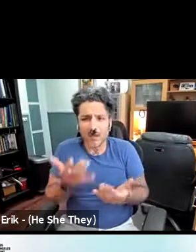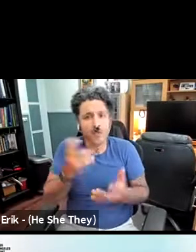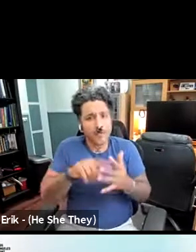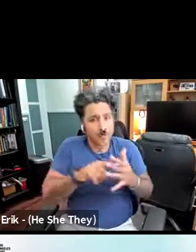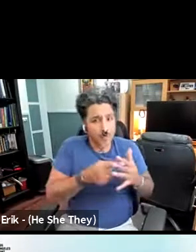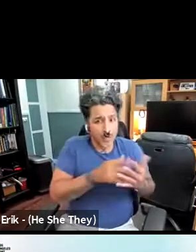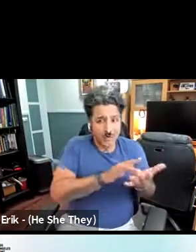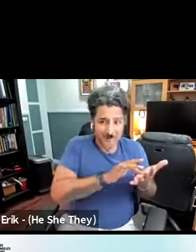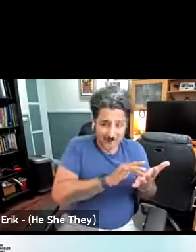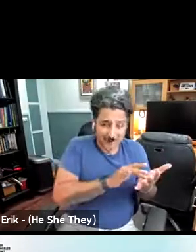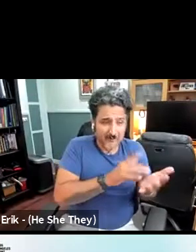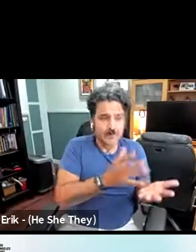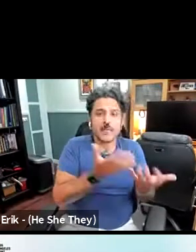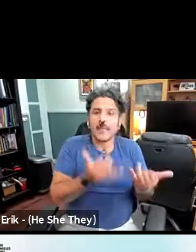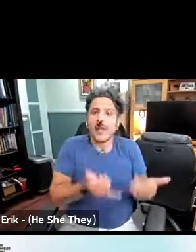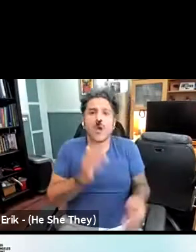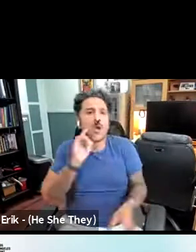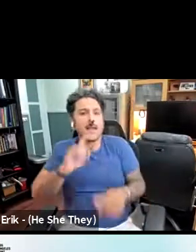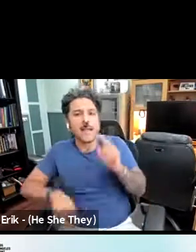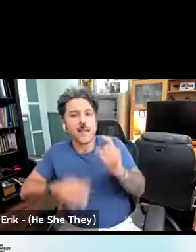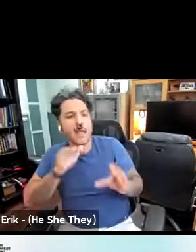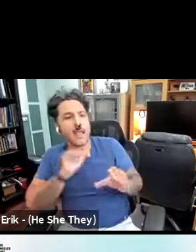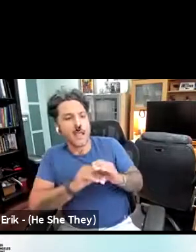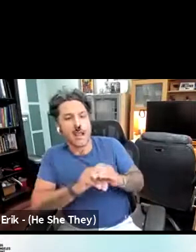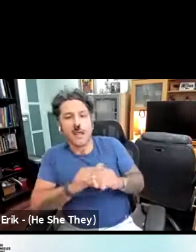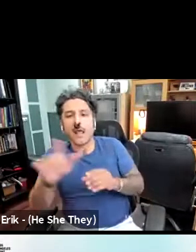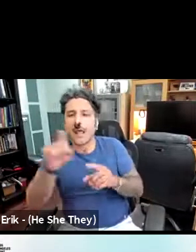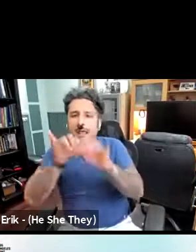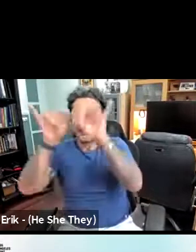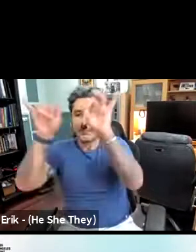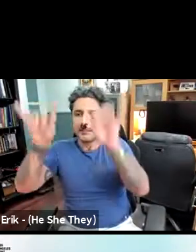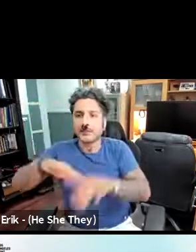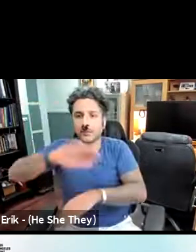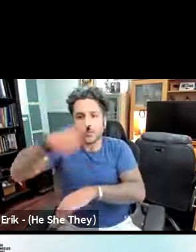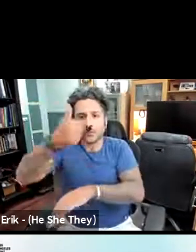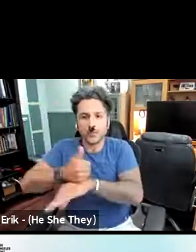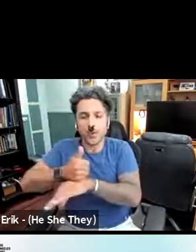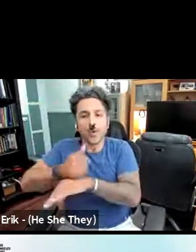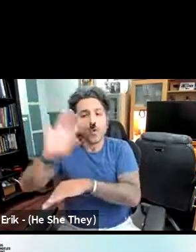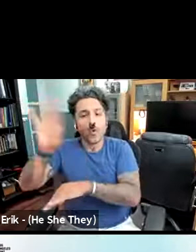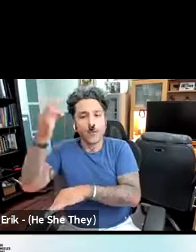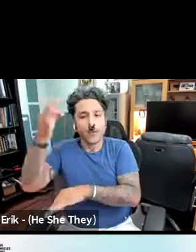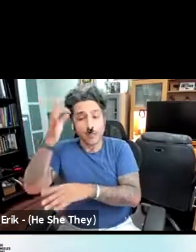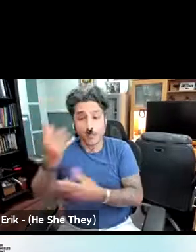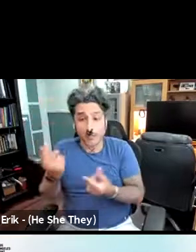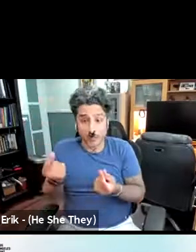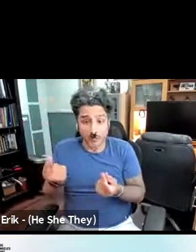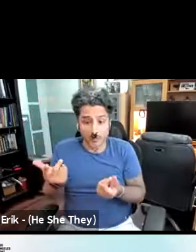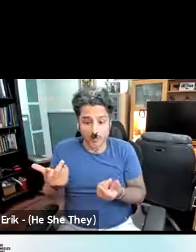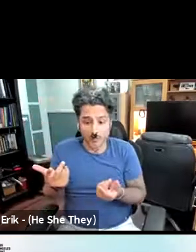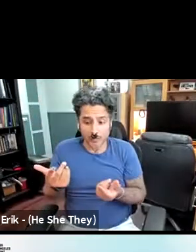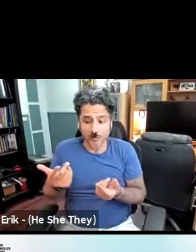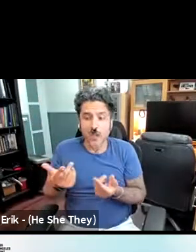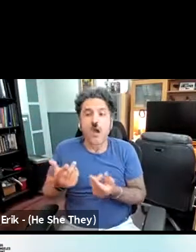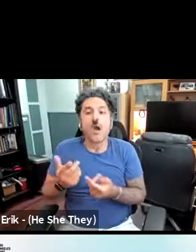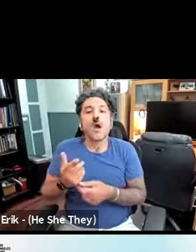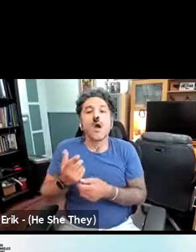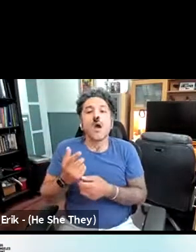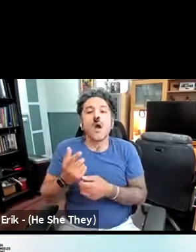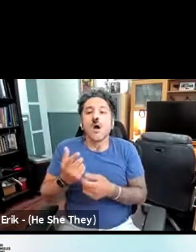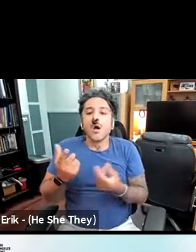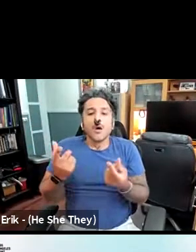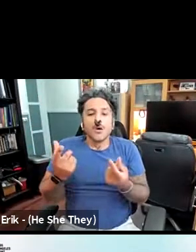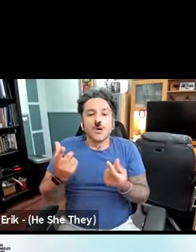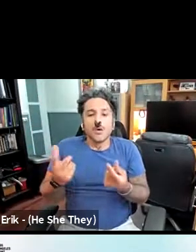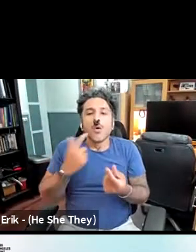health realm, now I can't access it. And think they're coming in on a hemp industry. These are the things that we do already. Because this is what we do, we